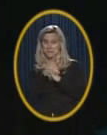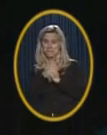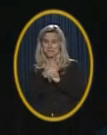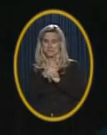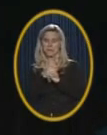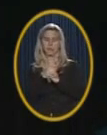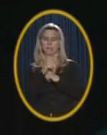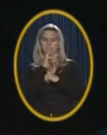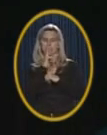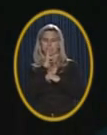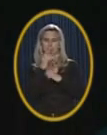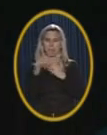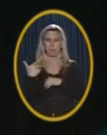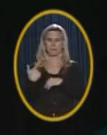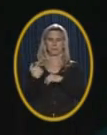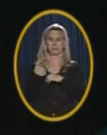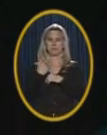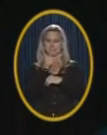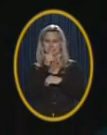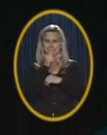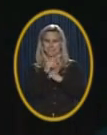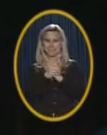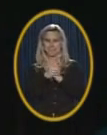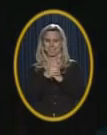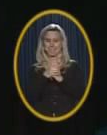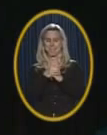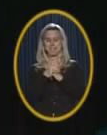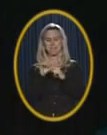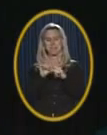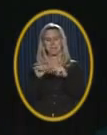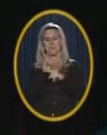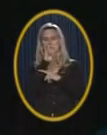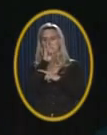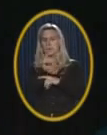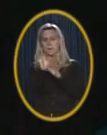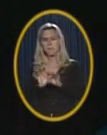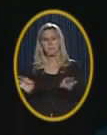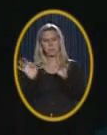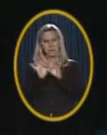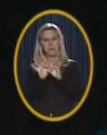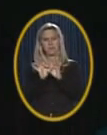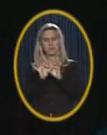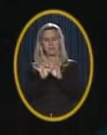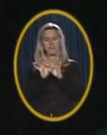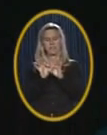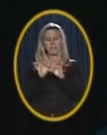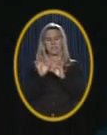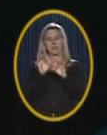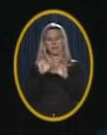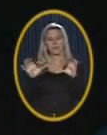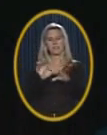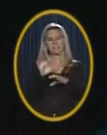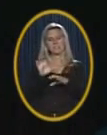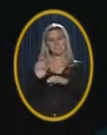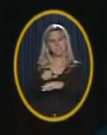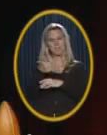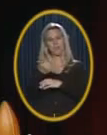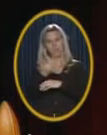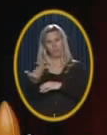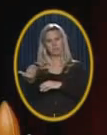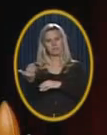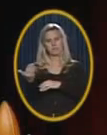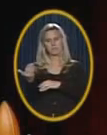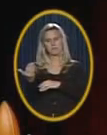didn't he? I won't say anymore. They might shoot me. But they were very important. We did a number of other things from